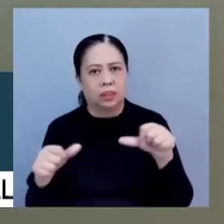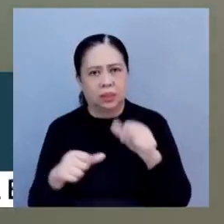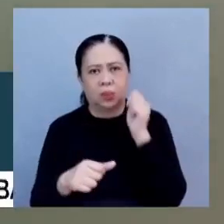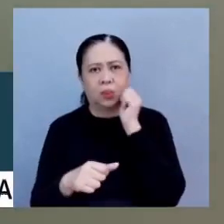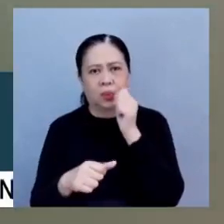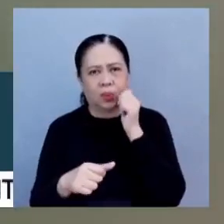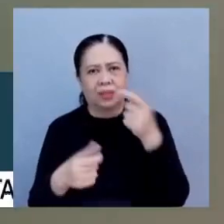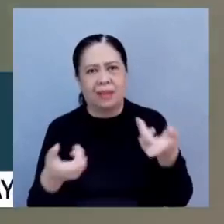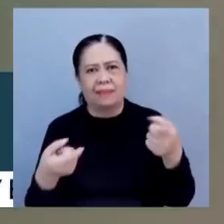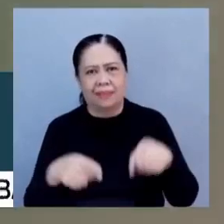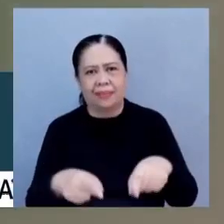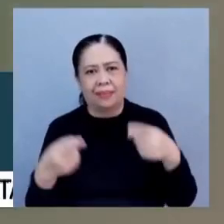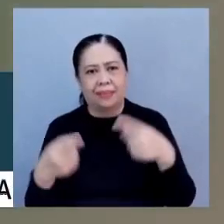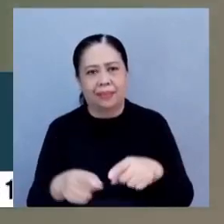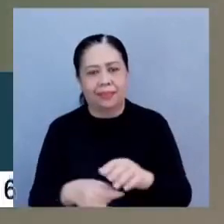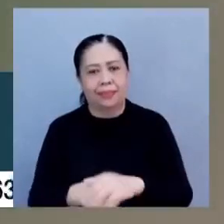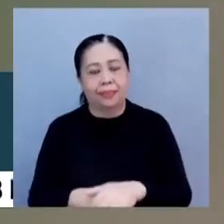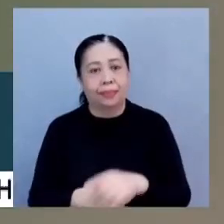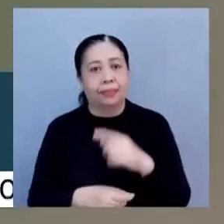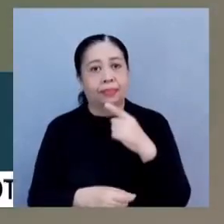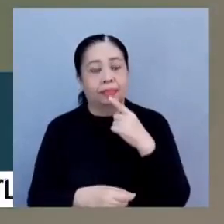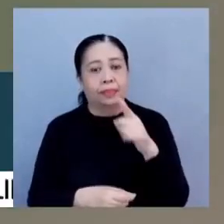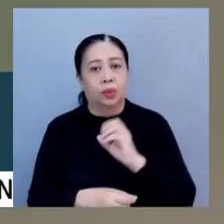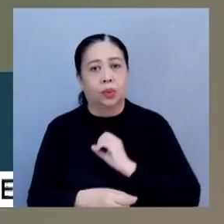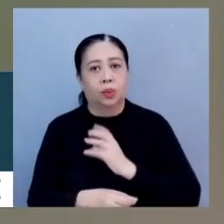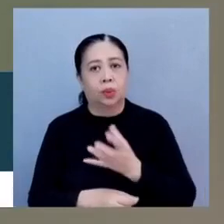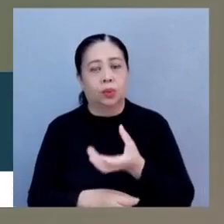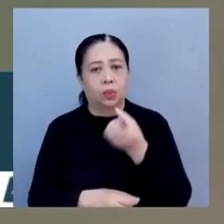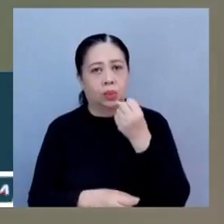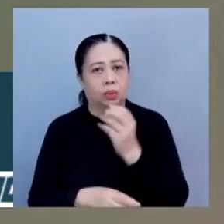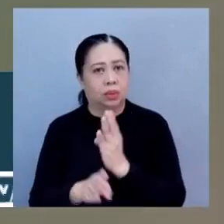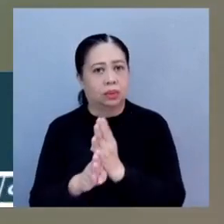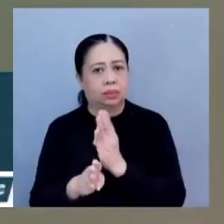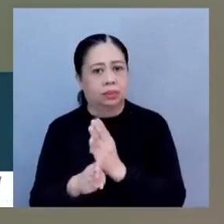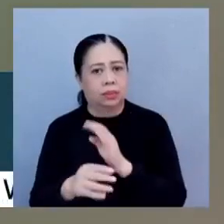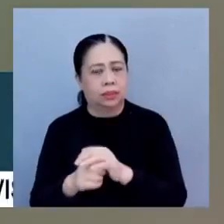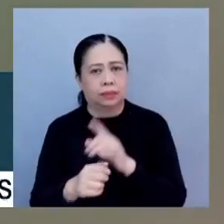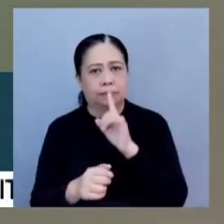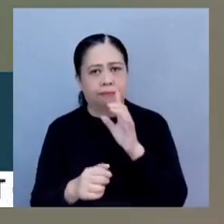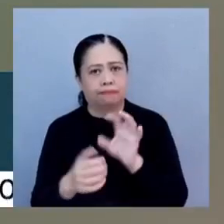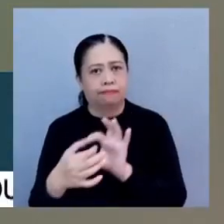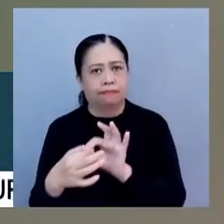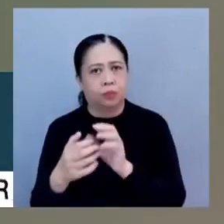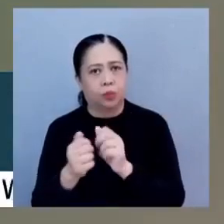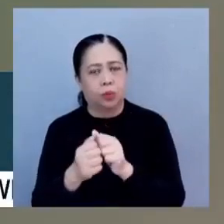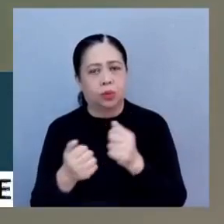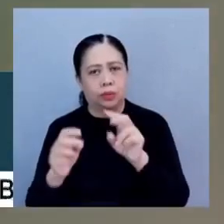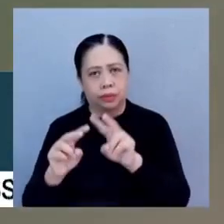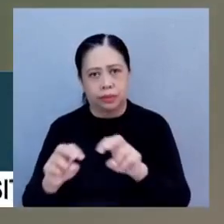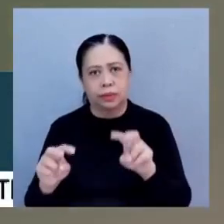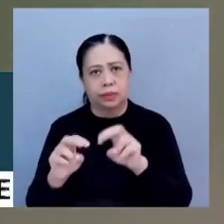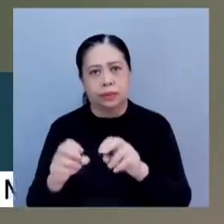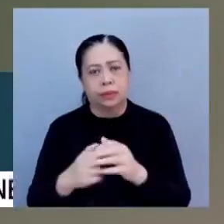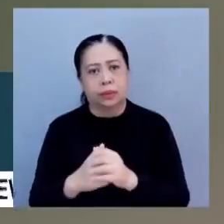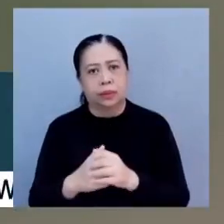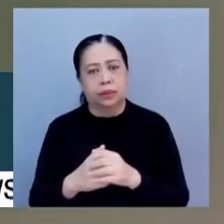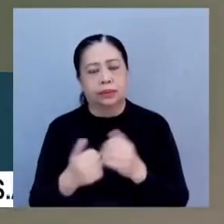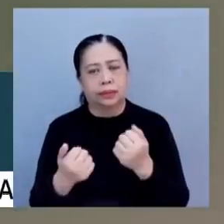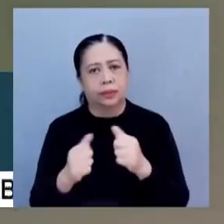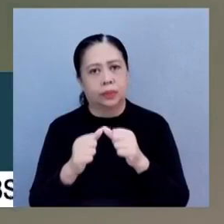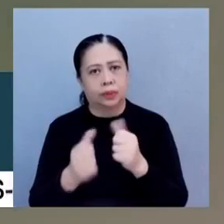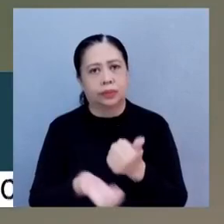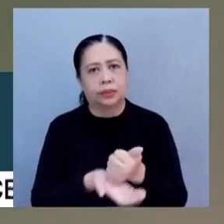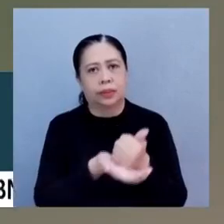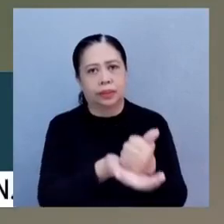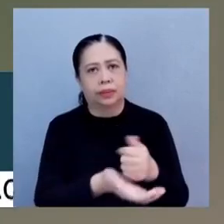accident-prone. Vallacar Transit, which owns the ill-fated bus, vows to cooperate with the investigation and extend aid to